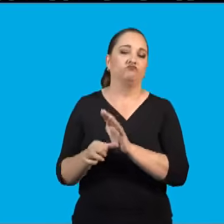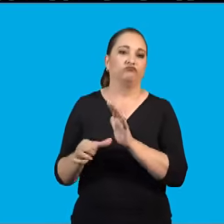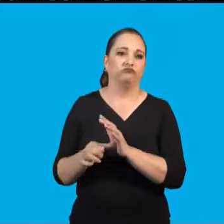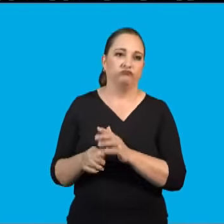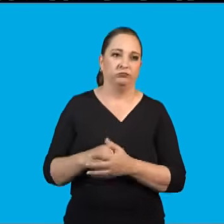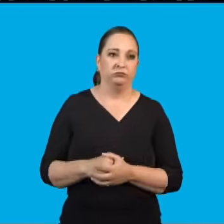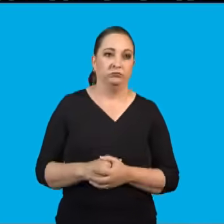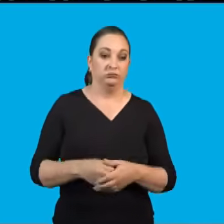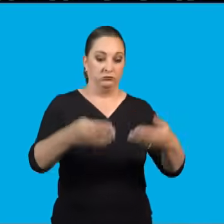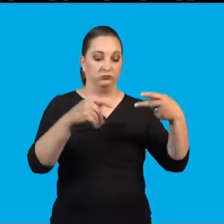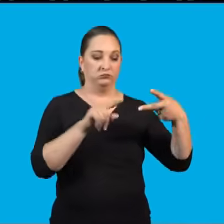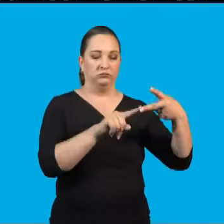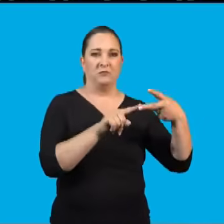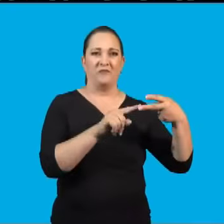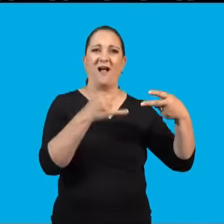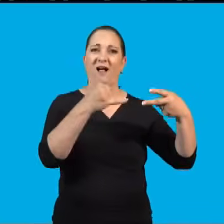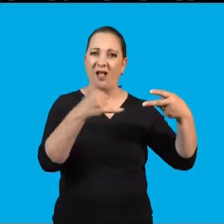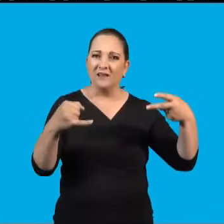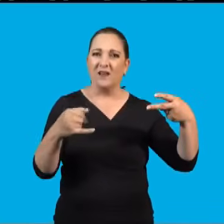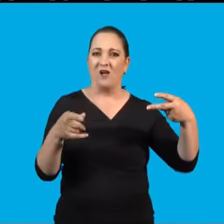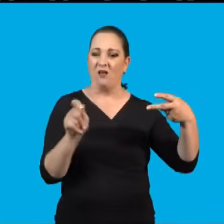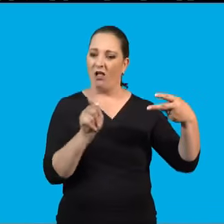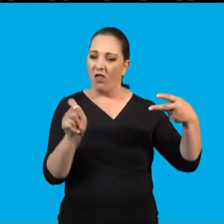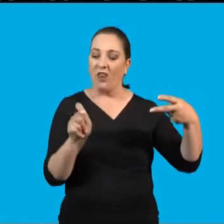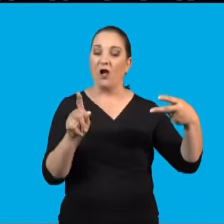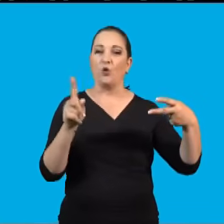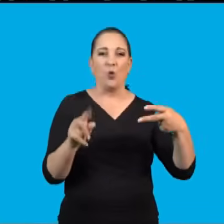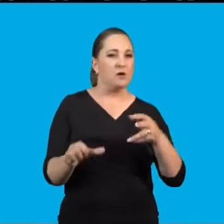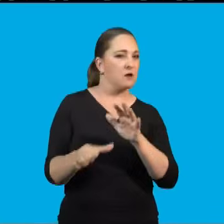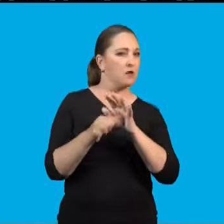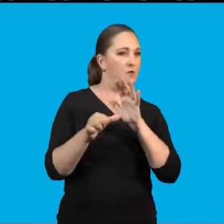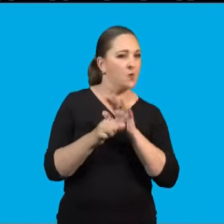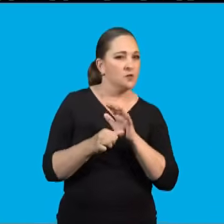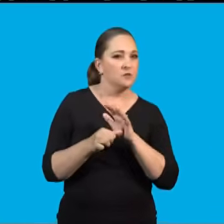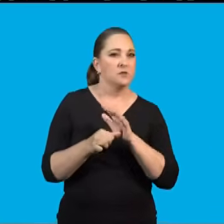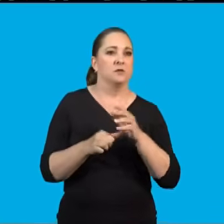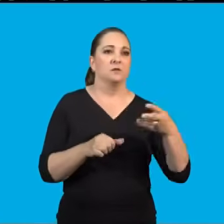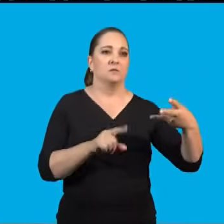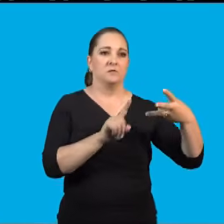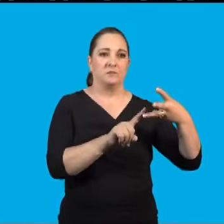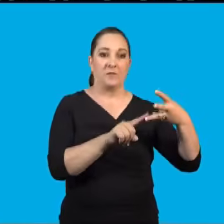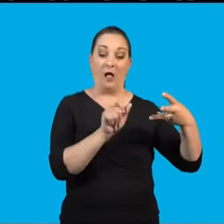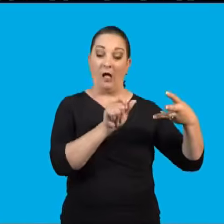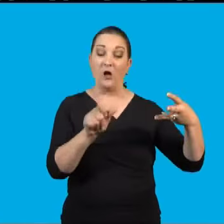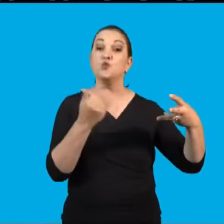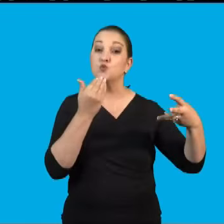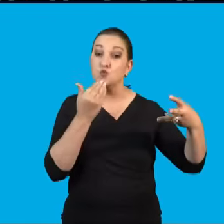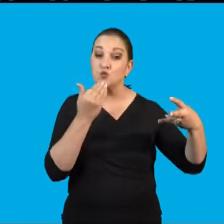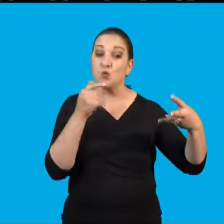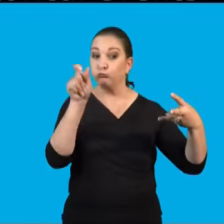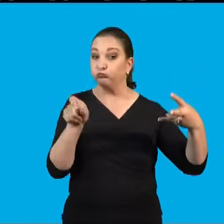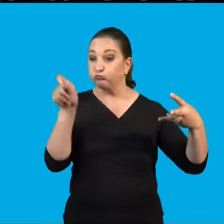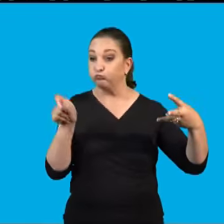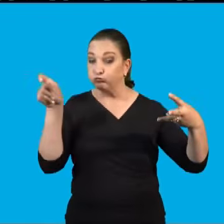on. You have to underline or highlight the key events or actions, highlight the key role players and their